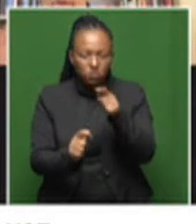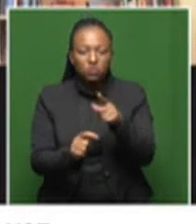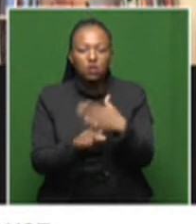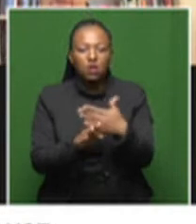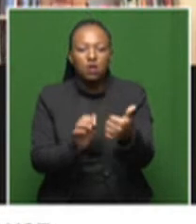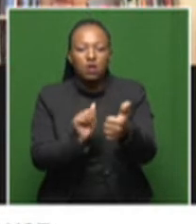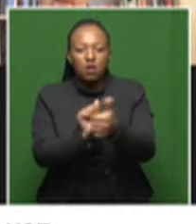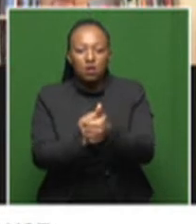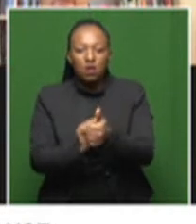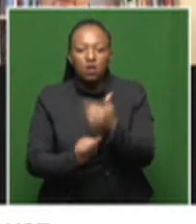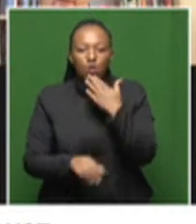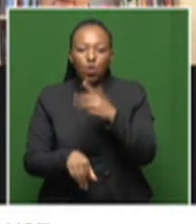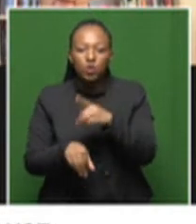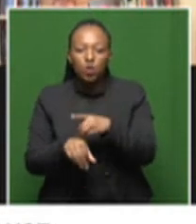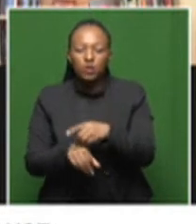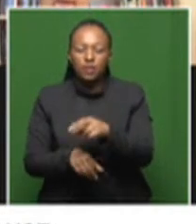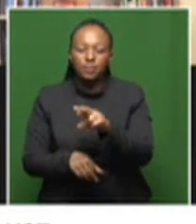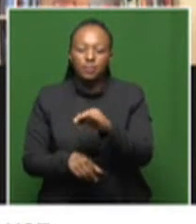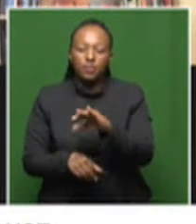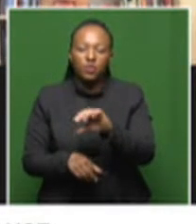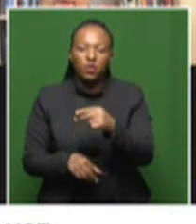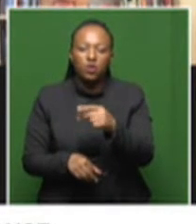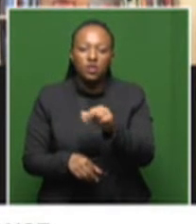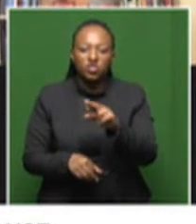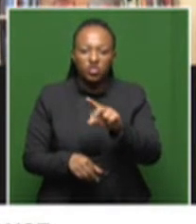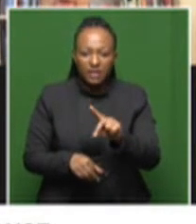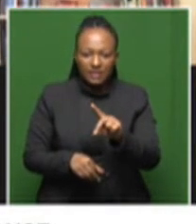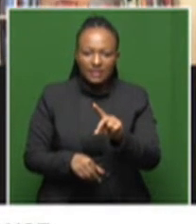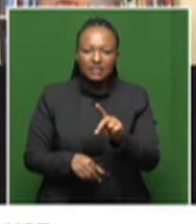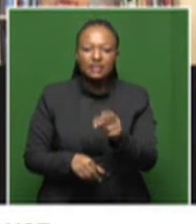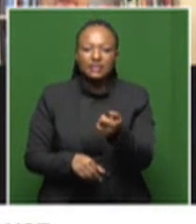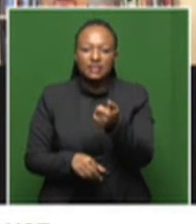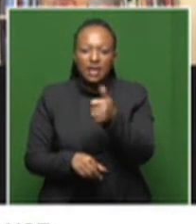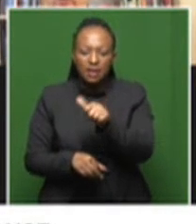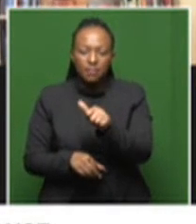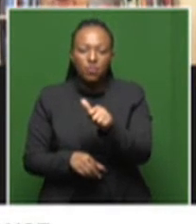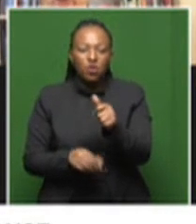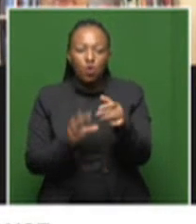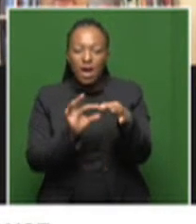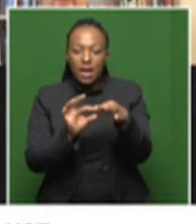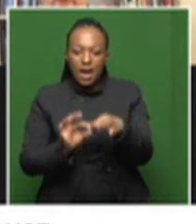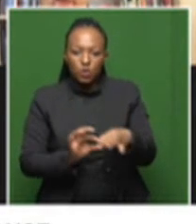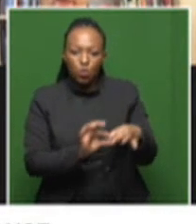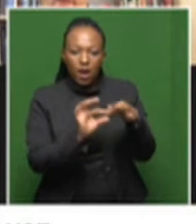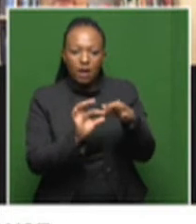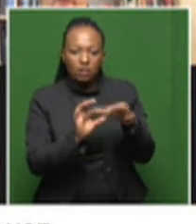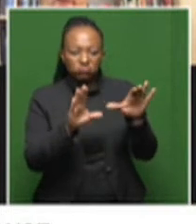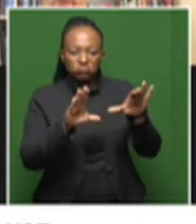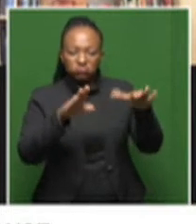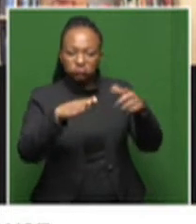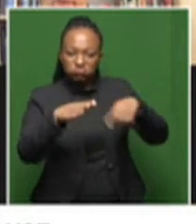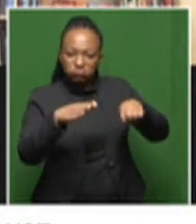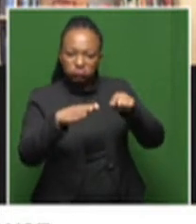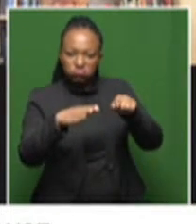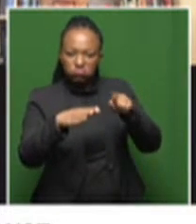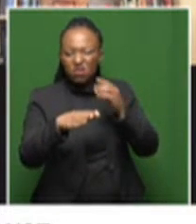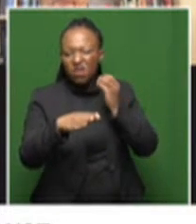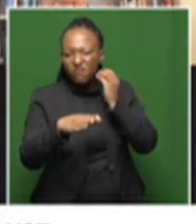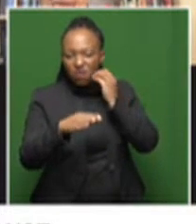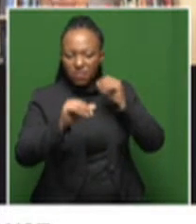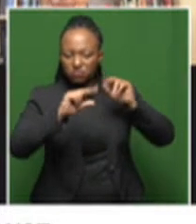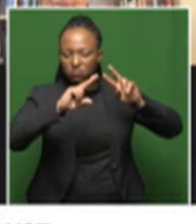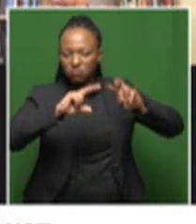and Dr. Richard Lessels, but also part of a whole network, the Network for Genomic Surveillance, which is funded